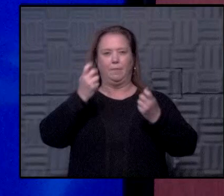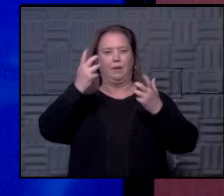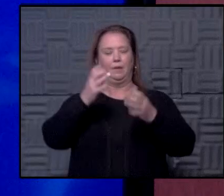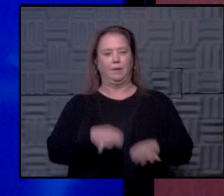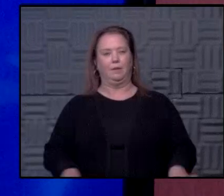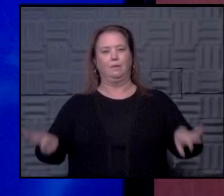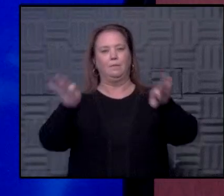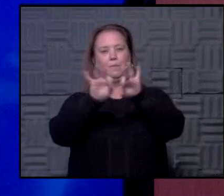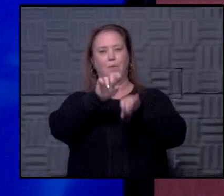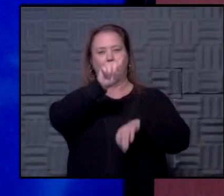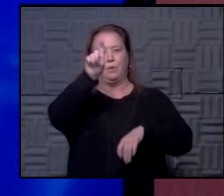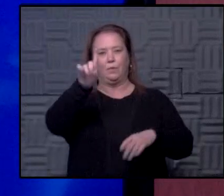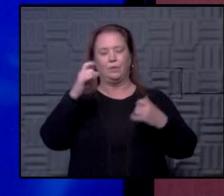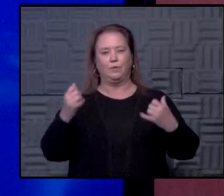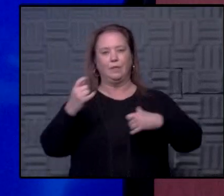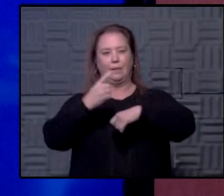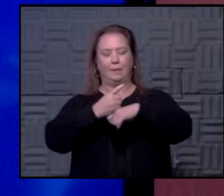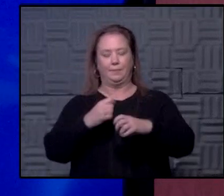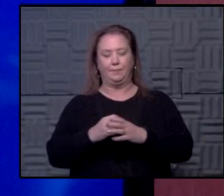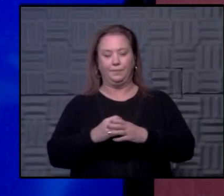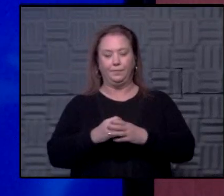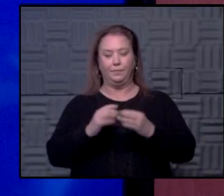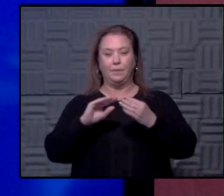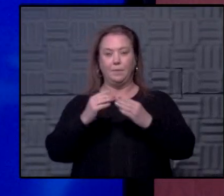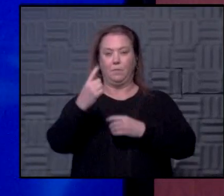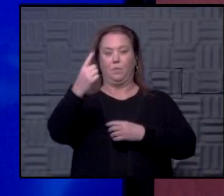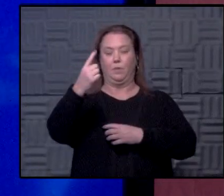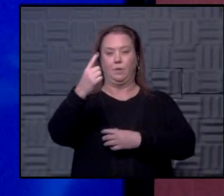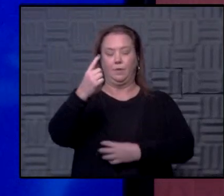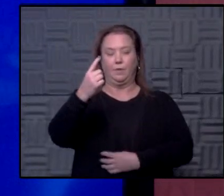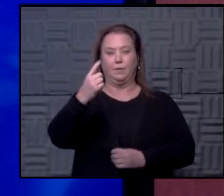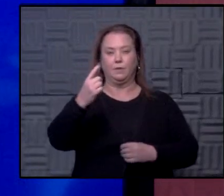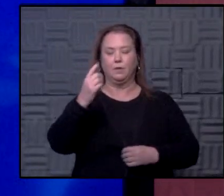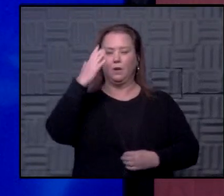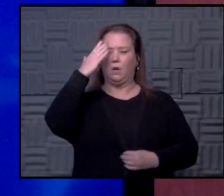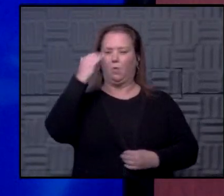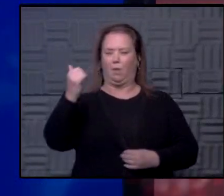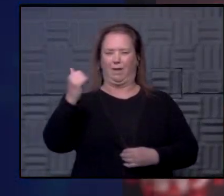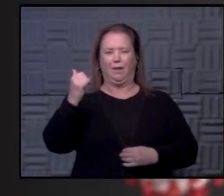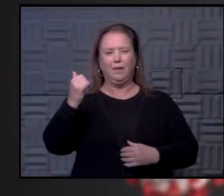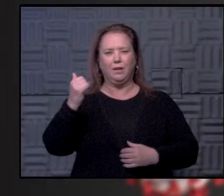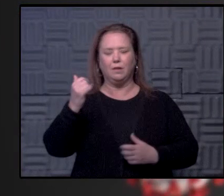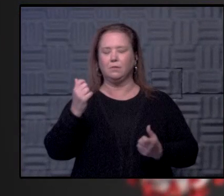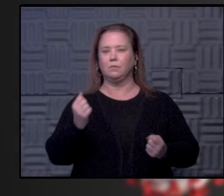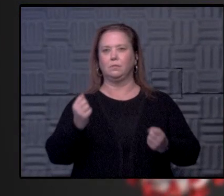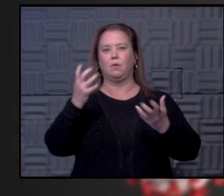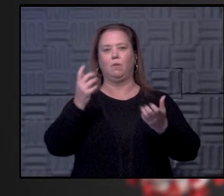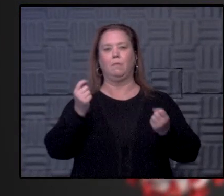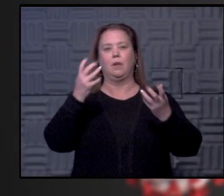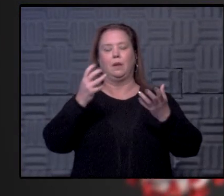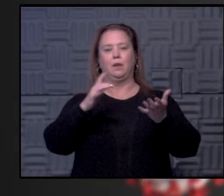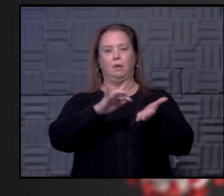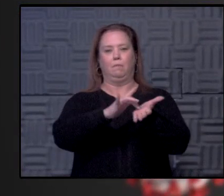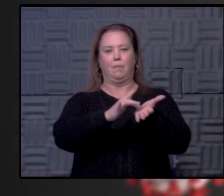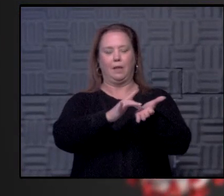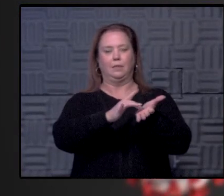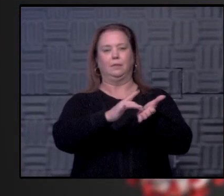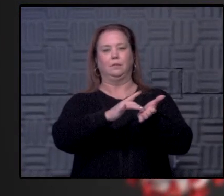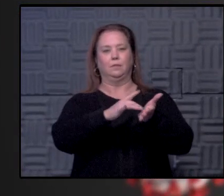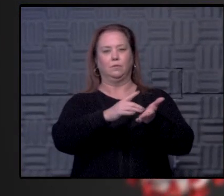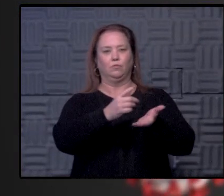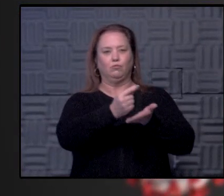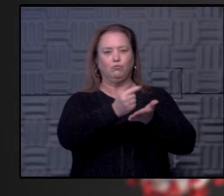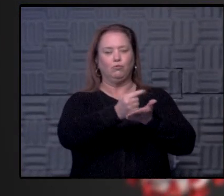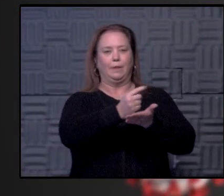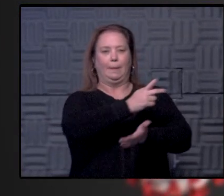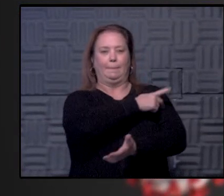really important ones today. Sure. Let's start with question number 1. Why, when there are so many therapies to treat COVID-19 patients,